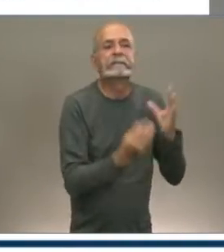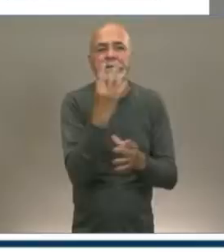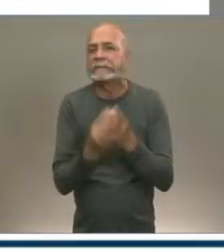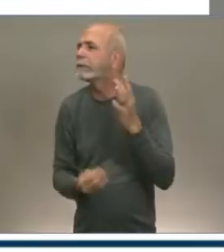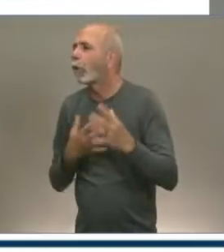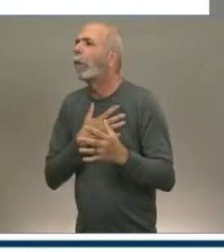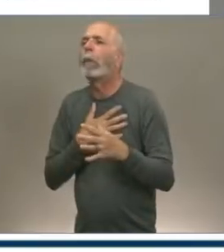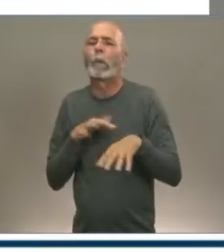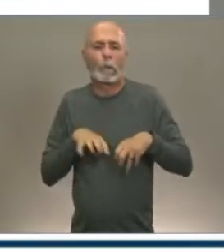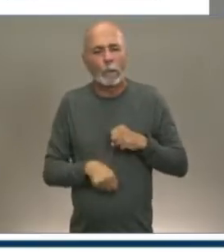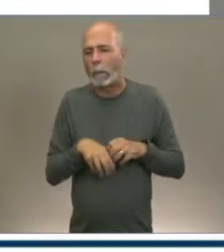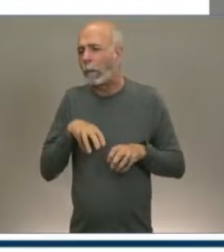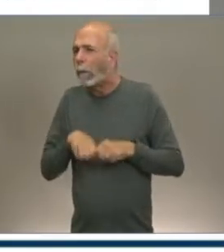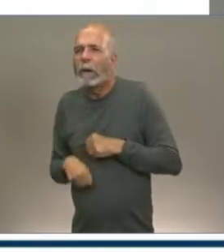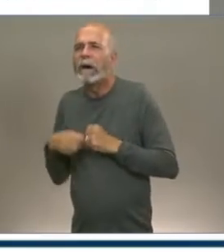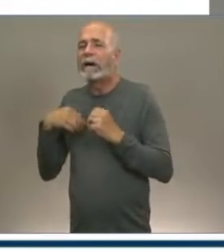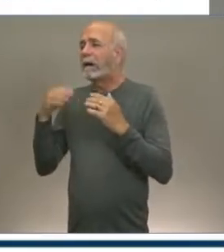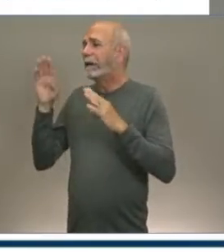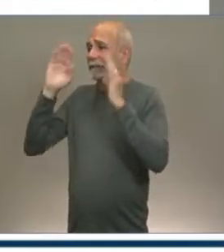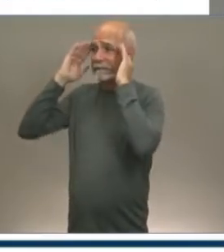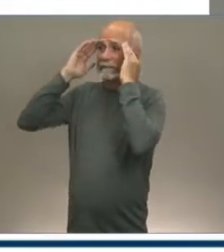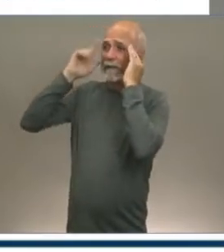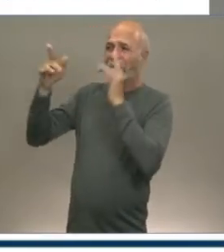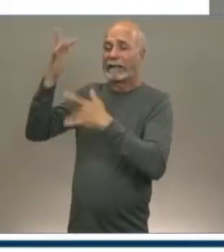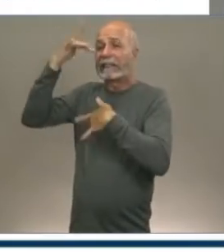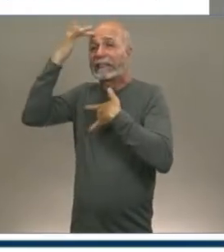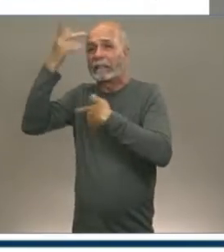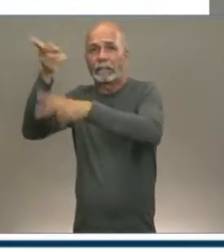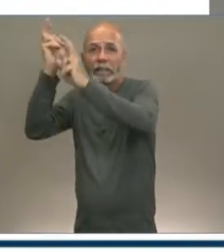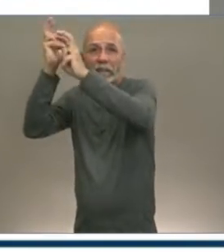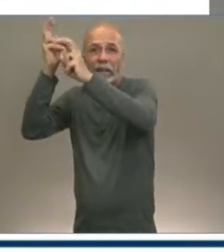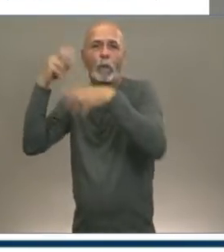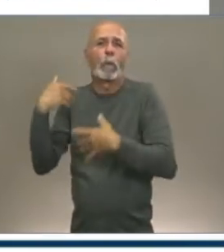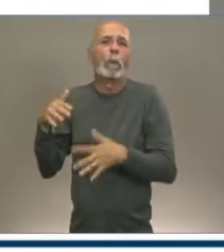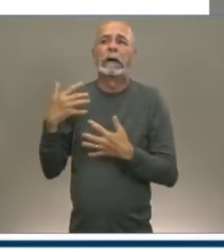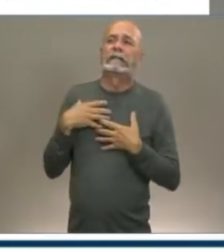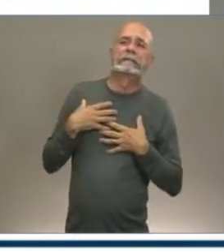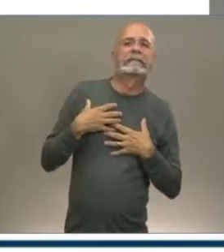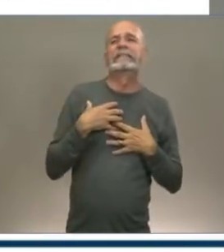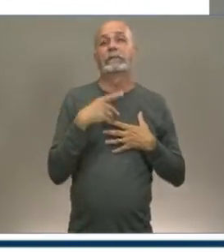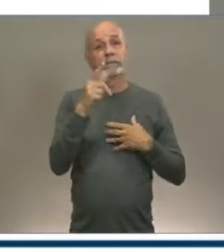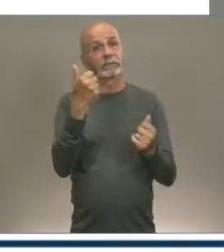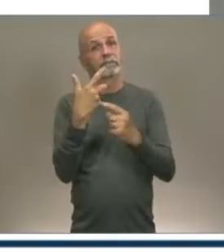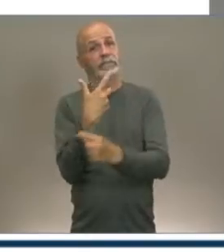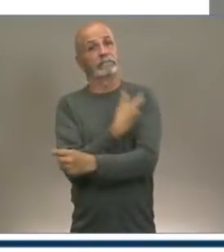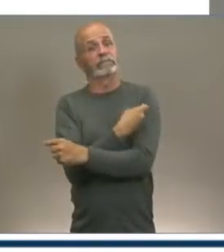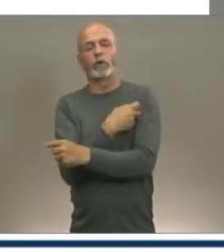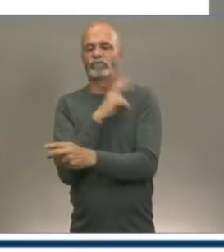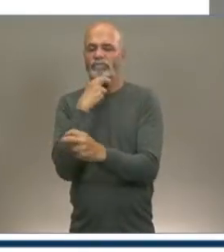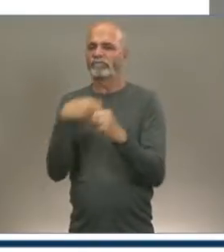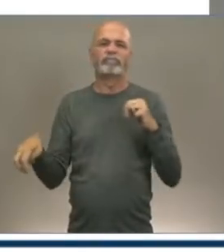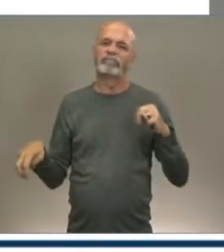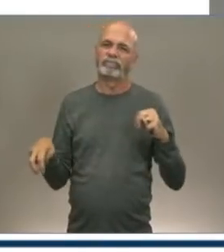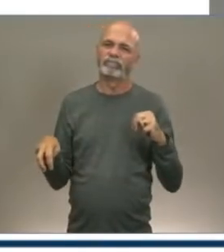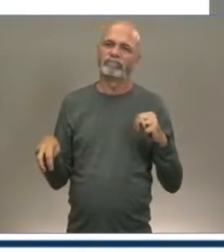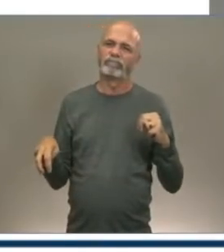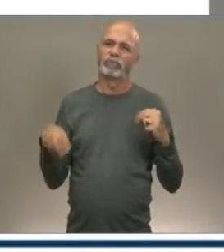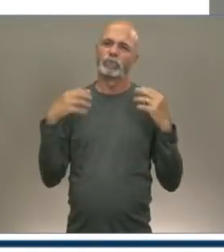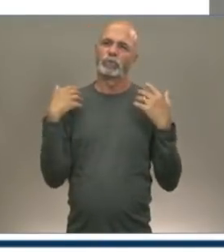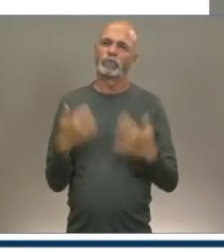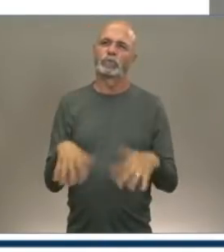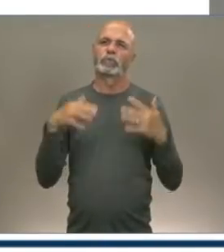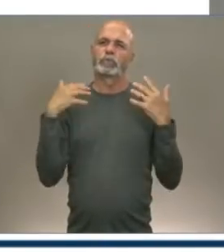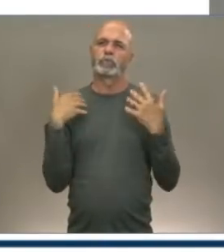been hard. But there's nothing hard about getting the vaccine. In fact, it is the easiest thing we are asking you to